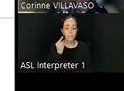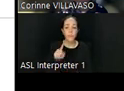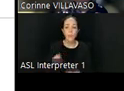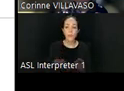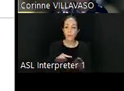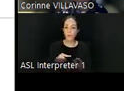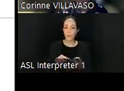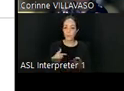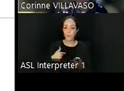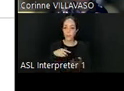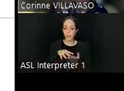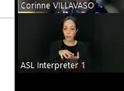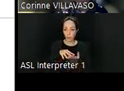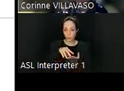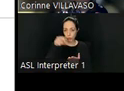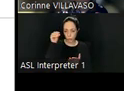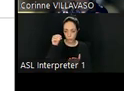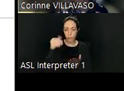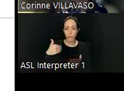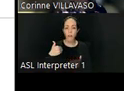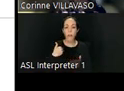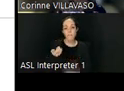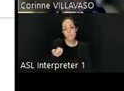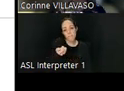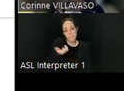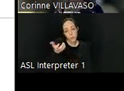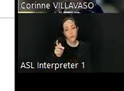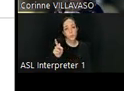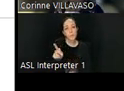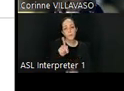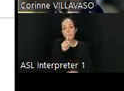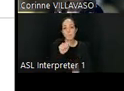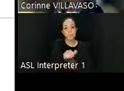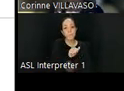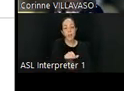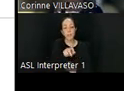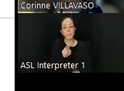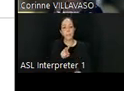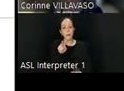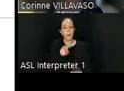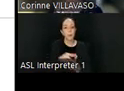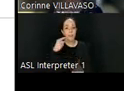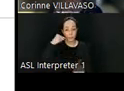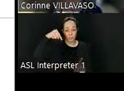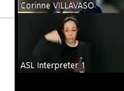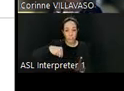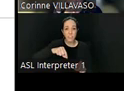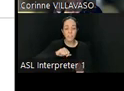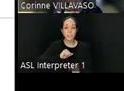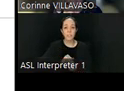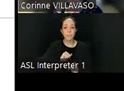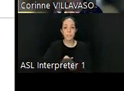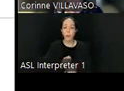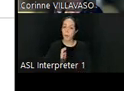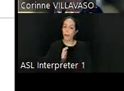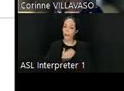that there was such a small number of people that actually applied for what we're doing right here today. If you had asked